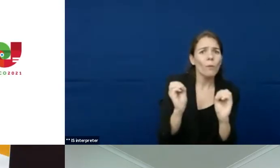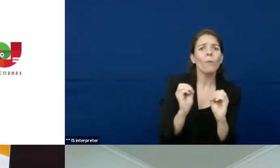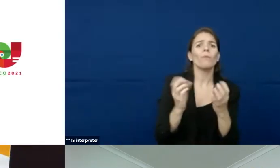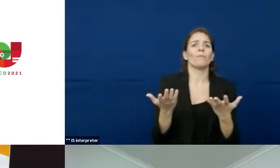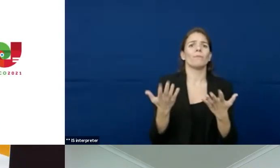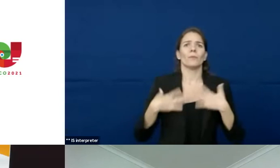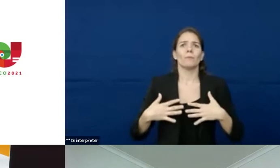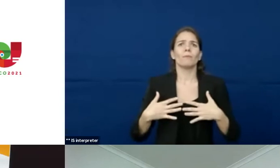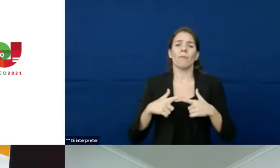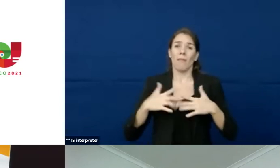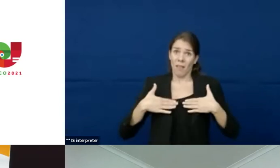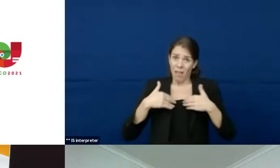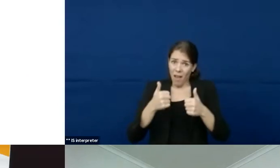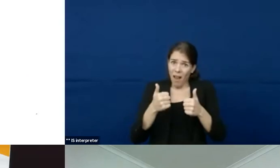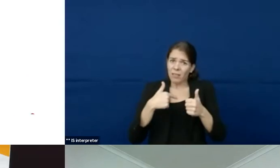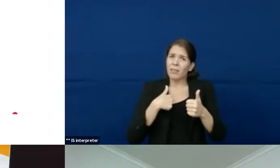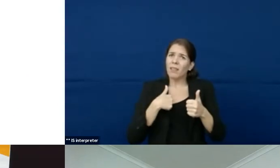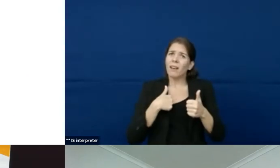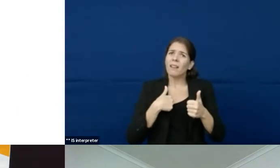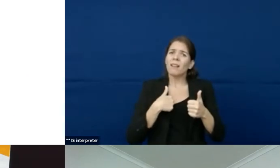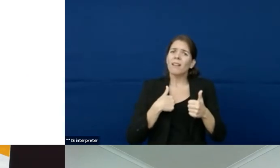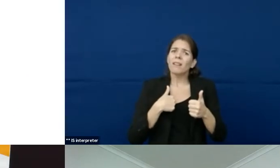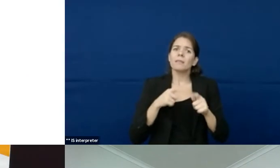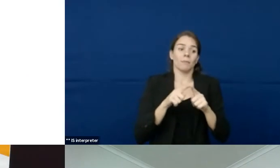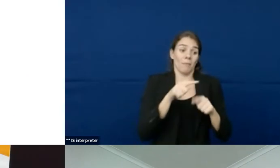can trace without